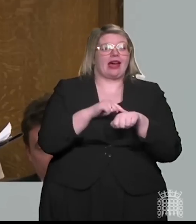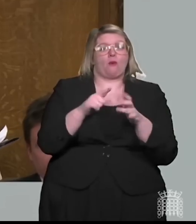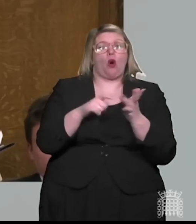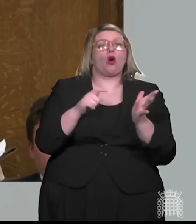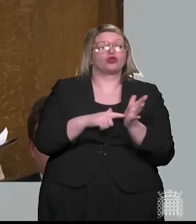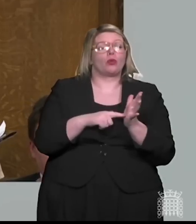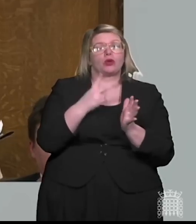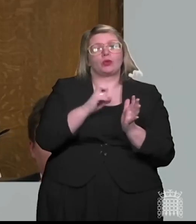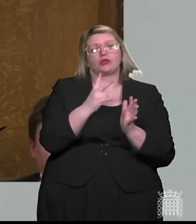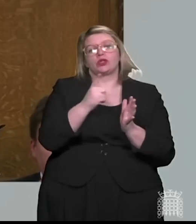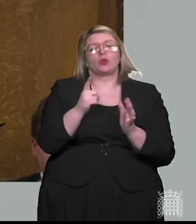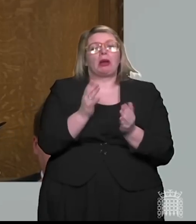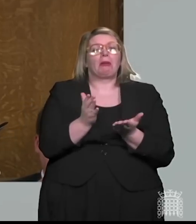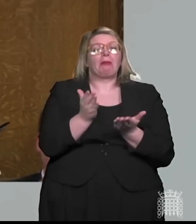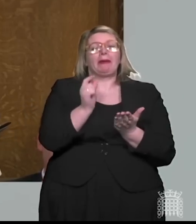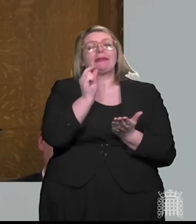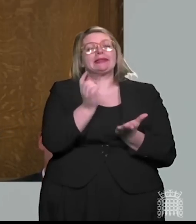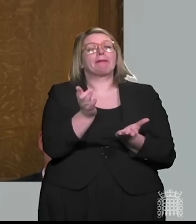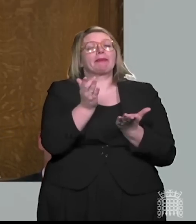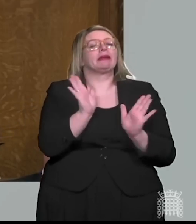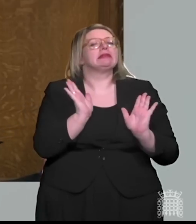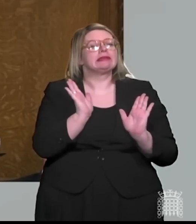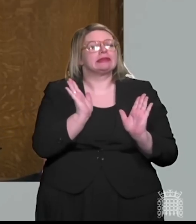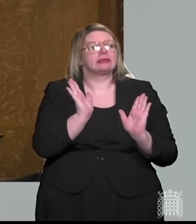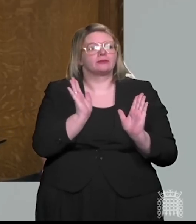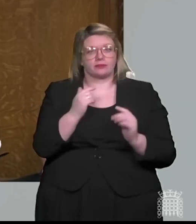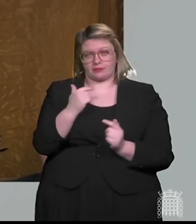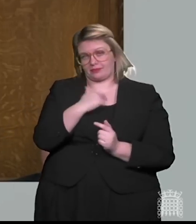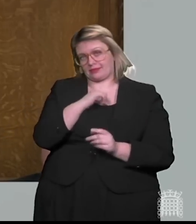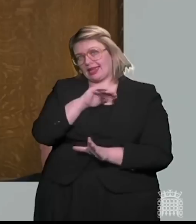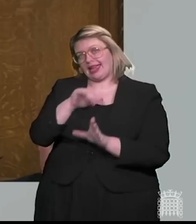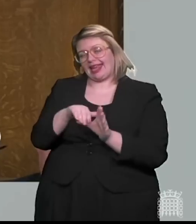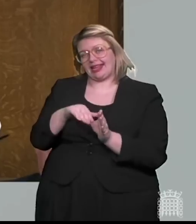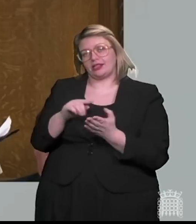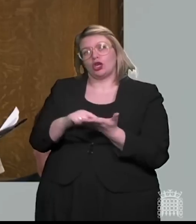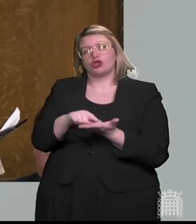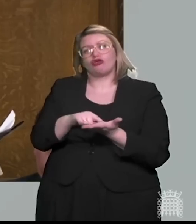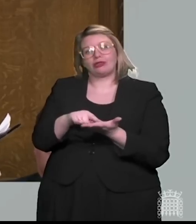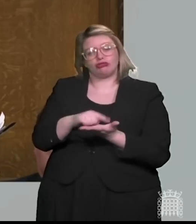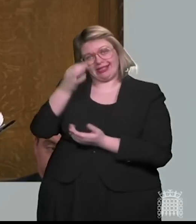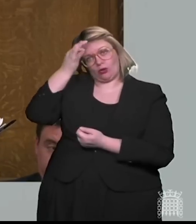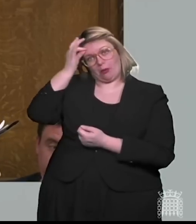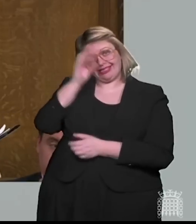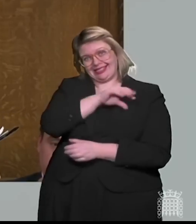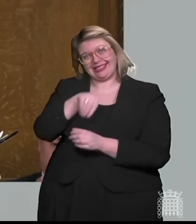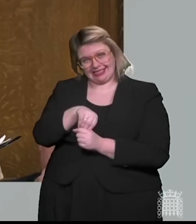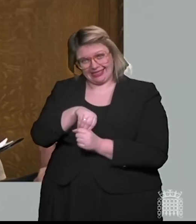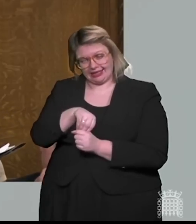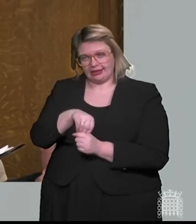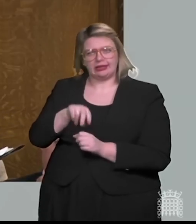ugly head in October 2021. And as a member of the Treasury Committee throughout this entire period, I've been